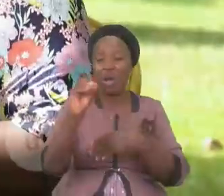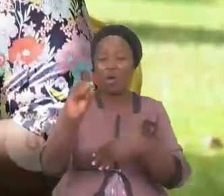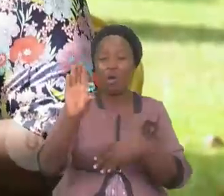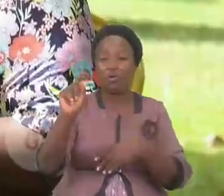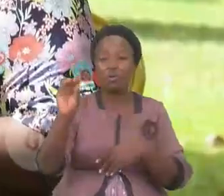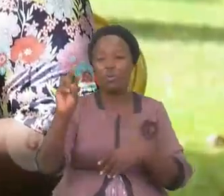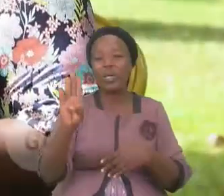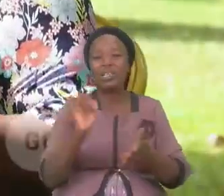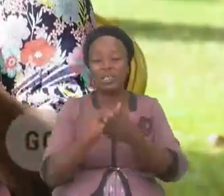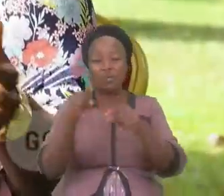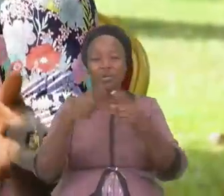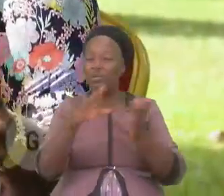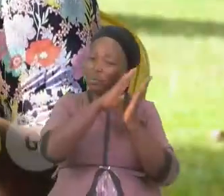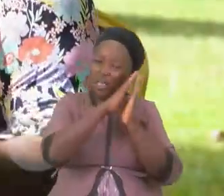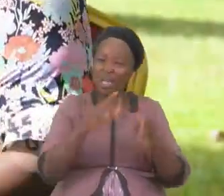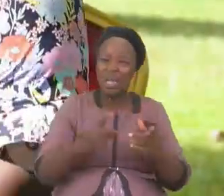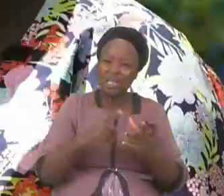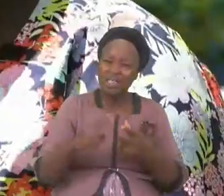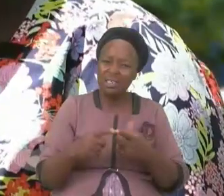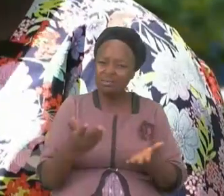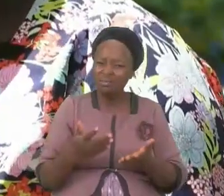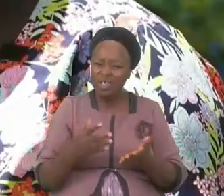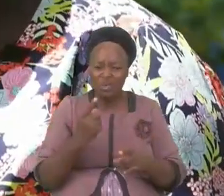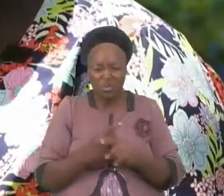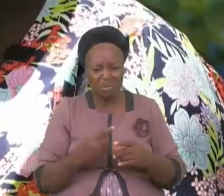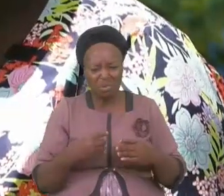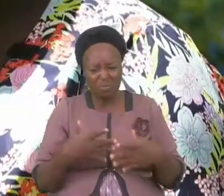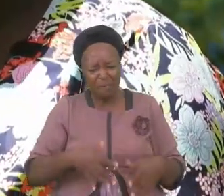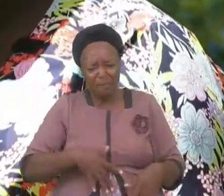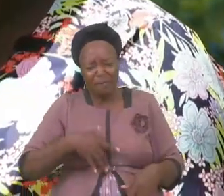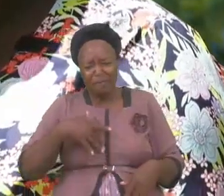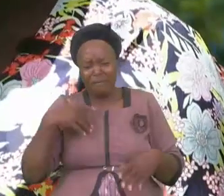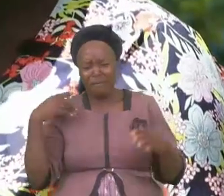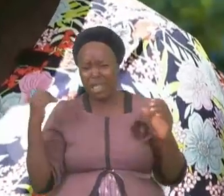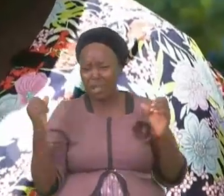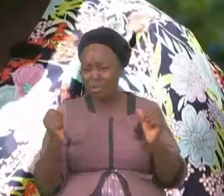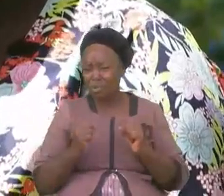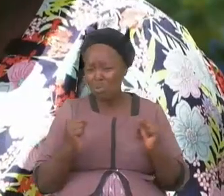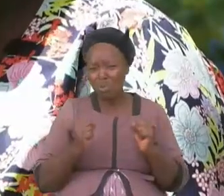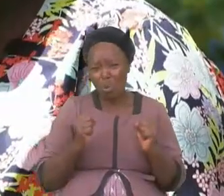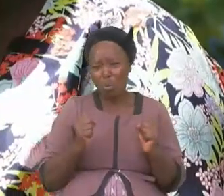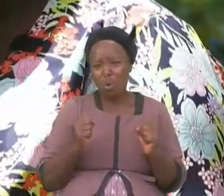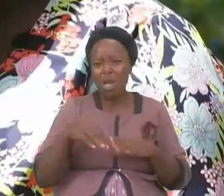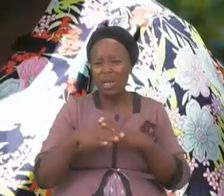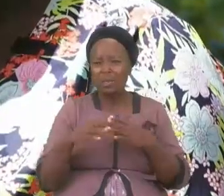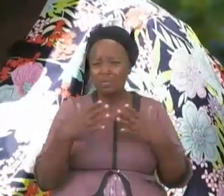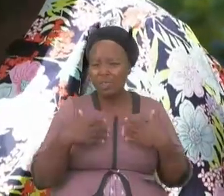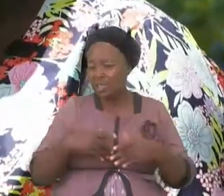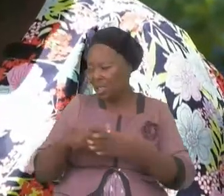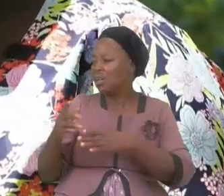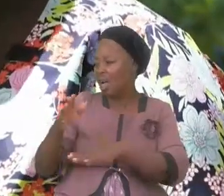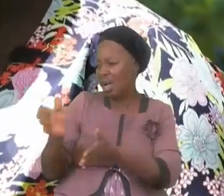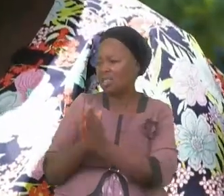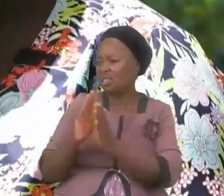cold and I asked one of my daughters to give me water. After taking that water,